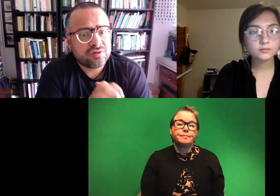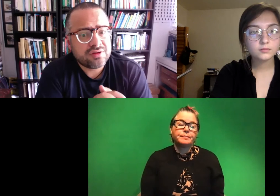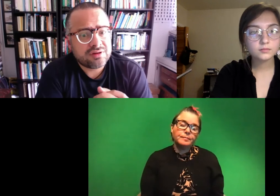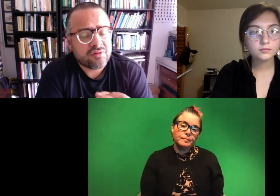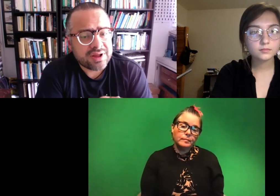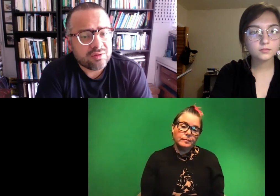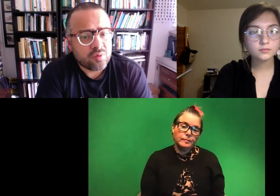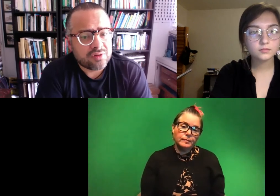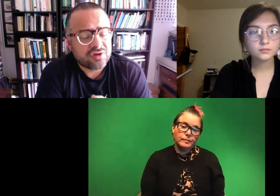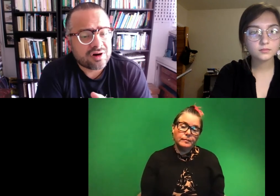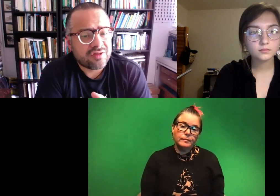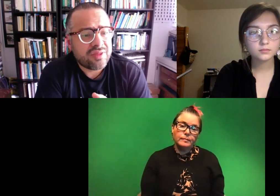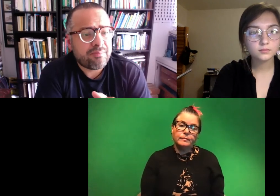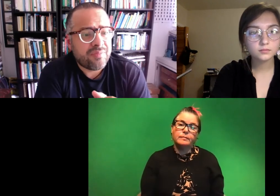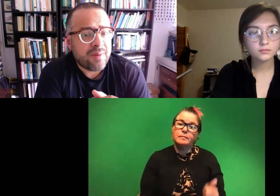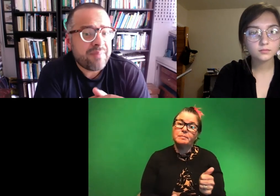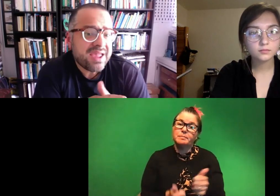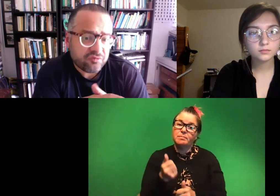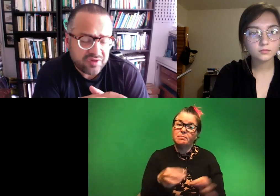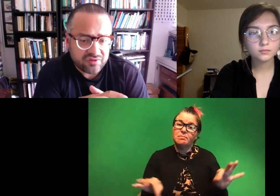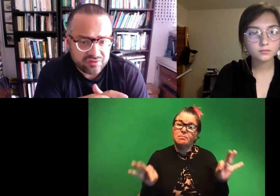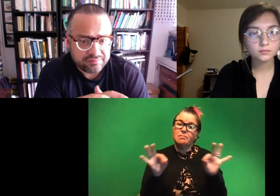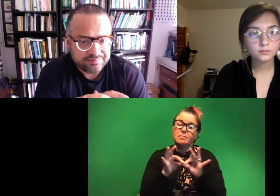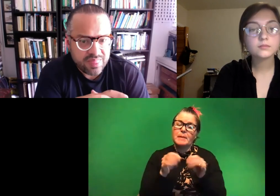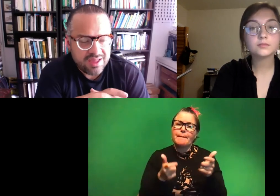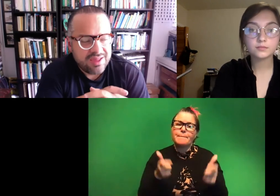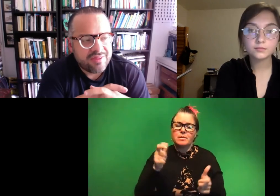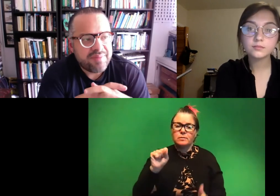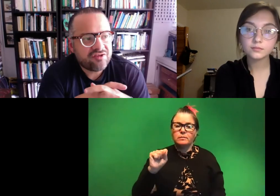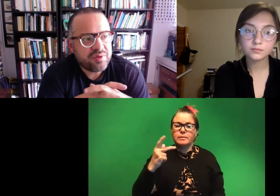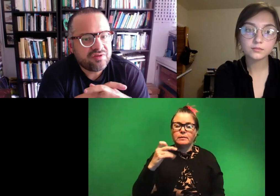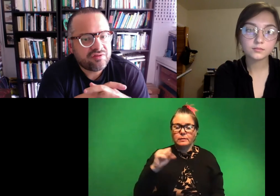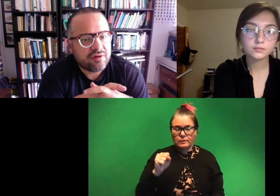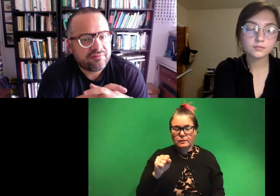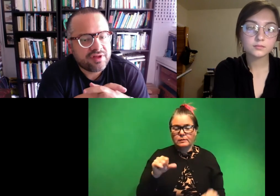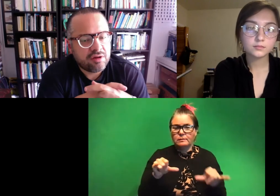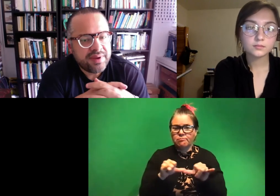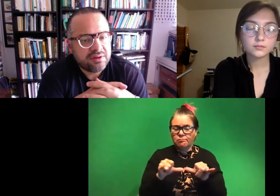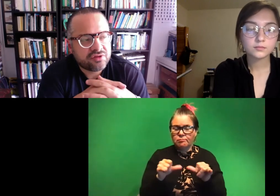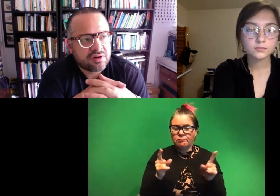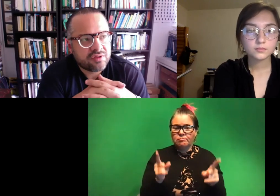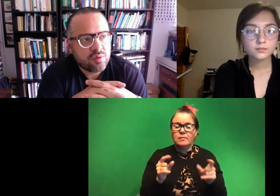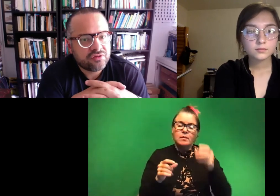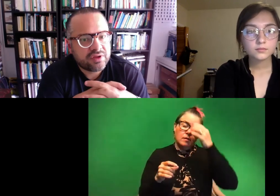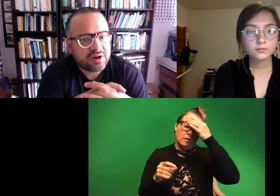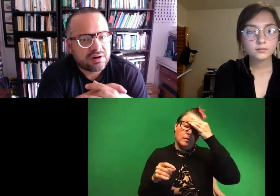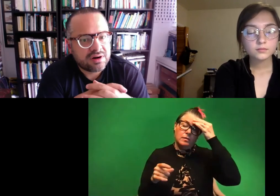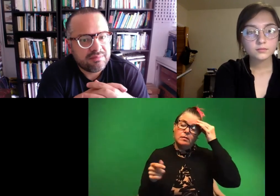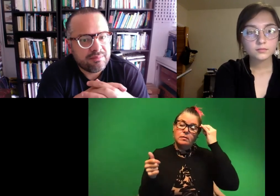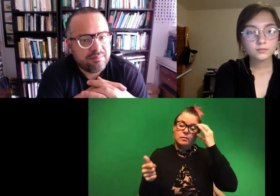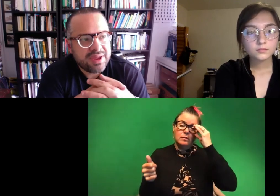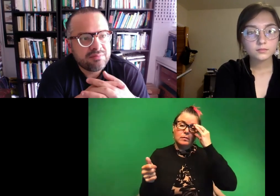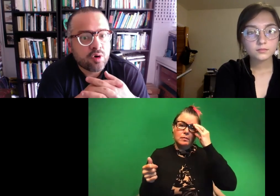The most critical ones are the big species. Mm. The big species of dung beetles are the ones that